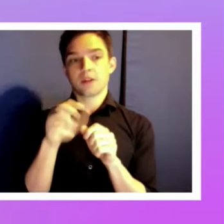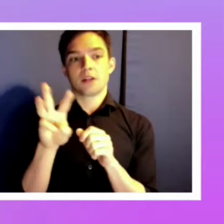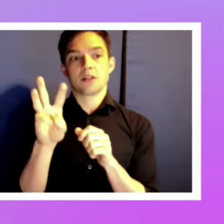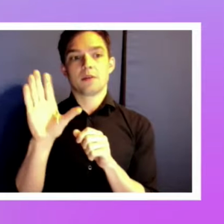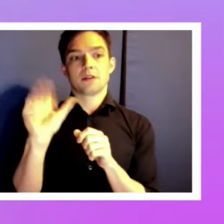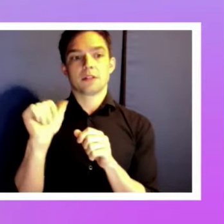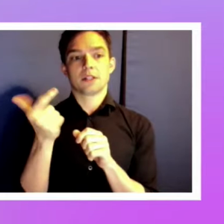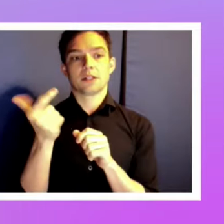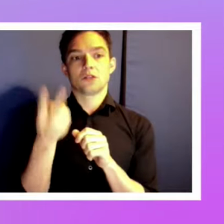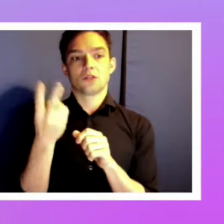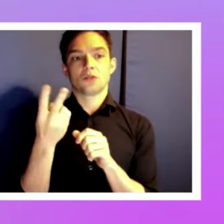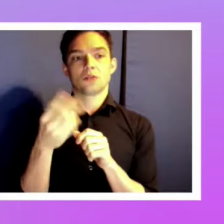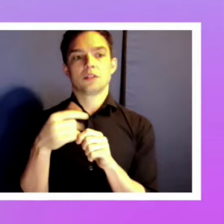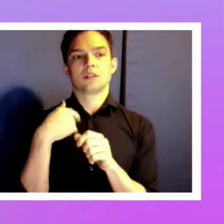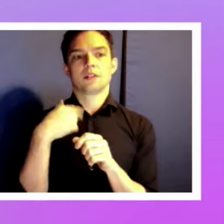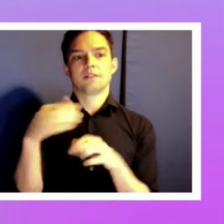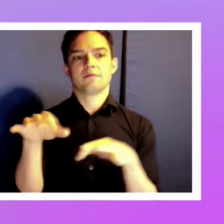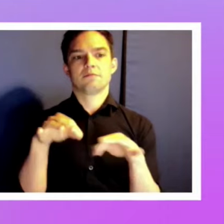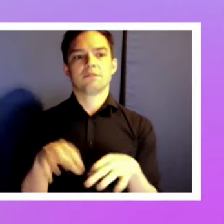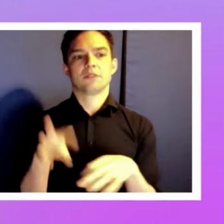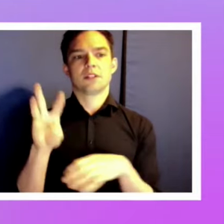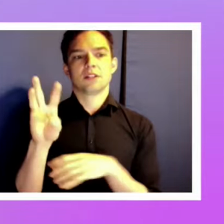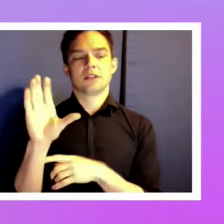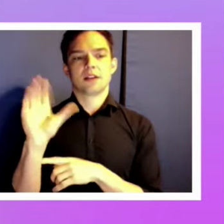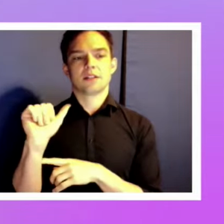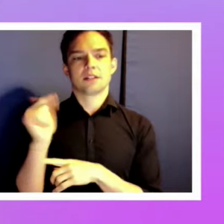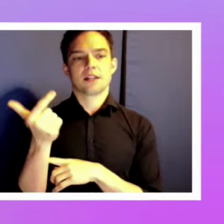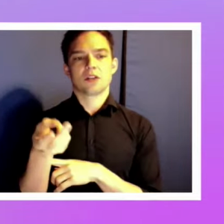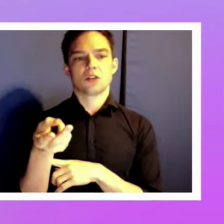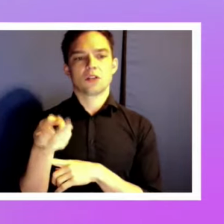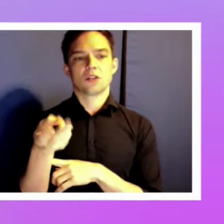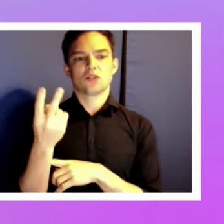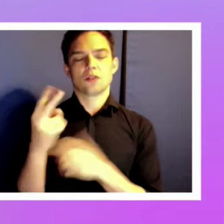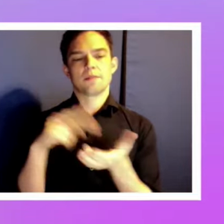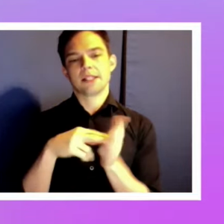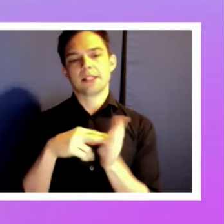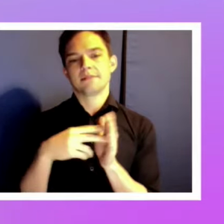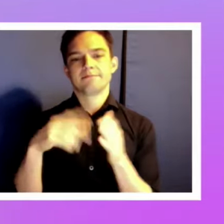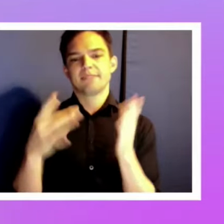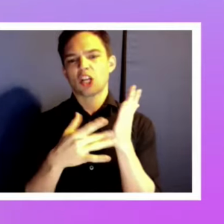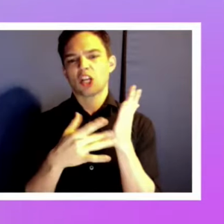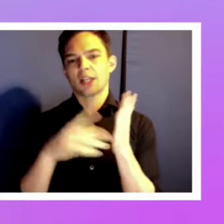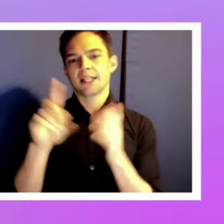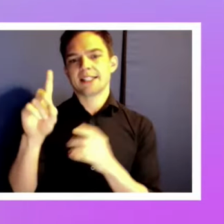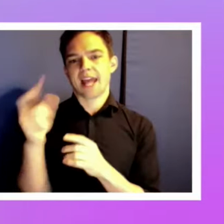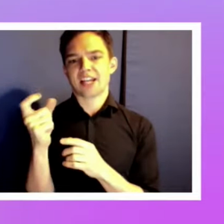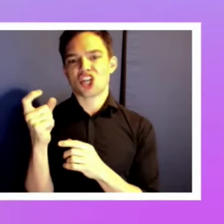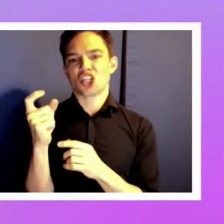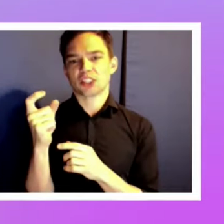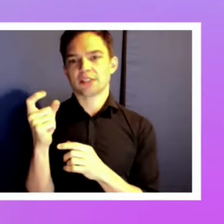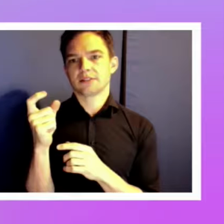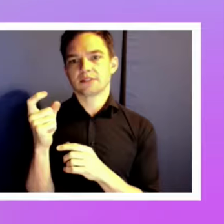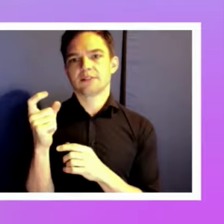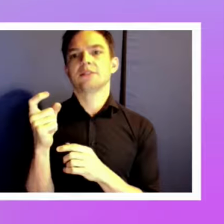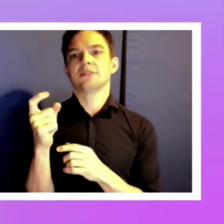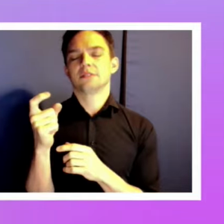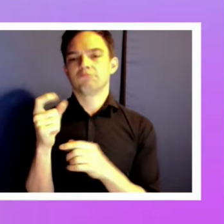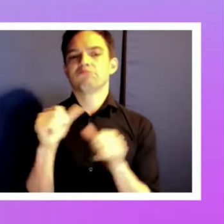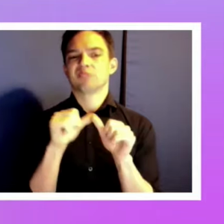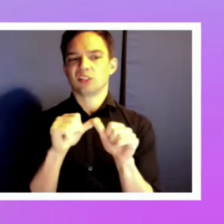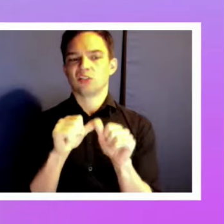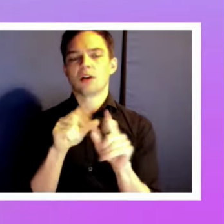I described before, where WCAG 2 is technology agnostic so that it can continue to be applicable